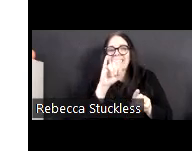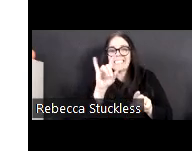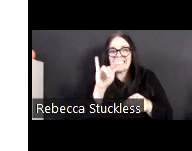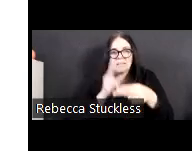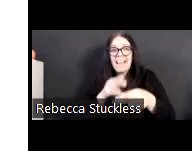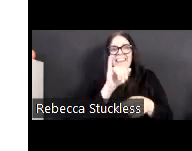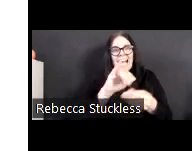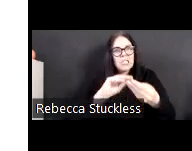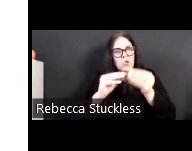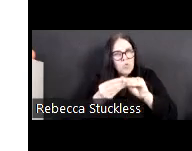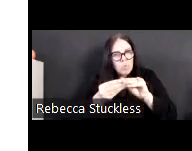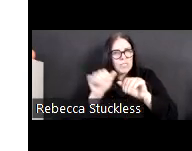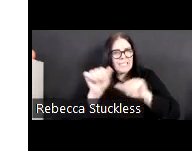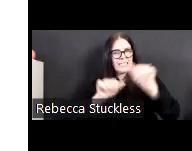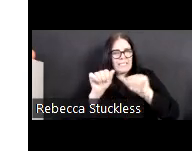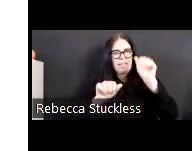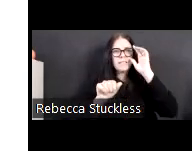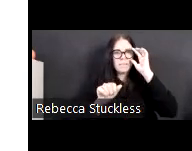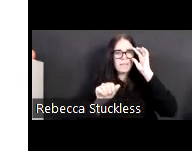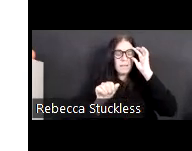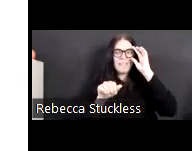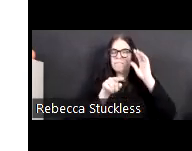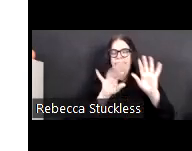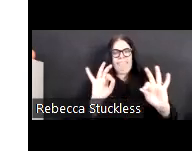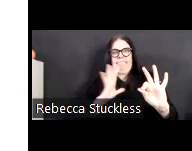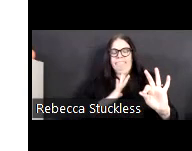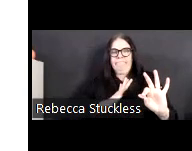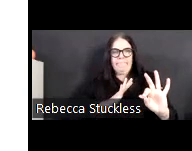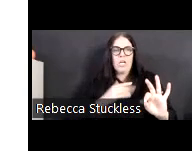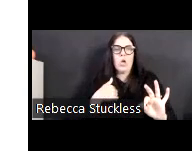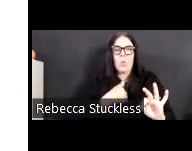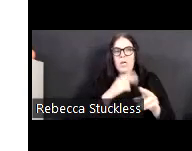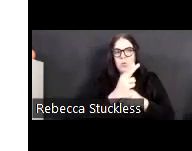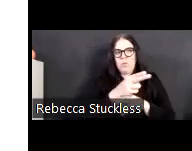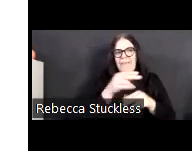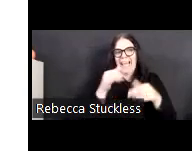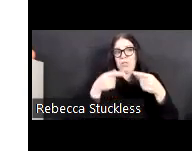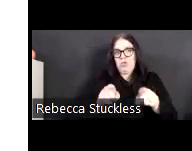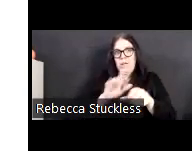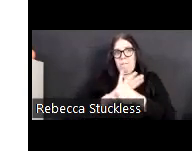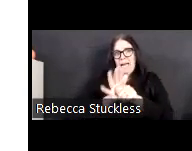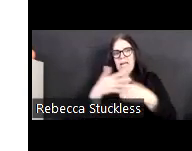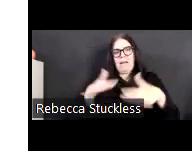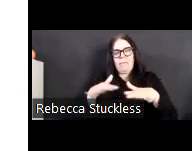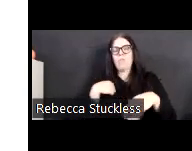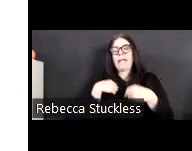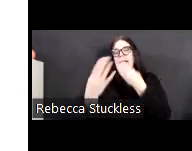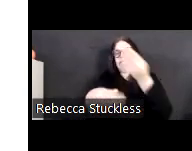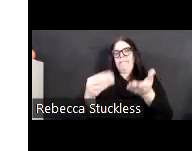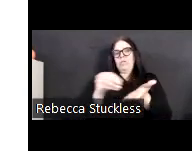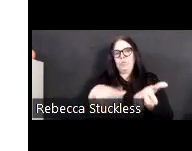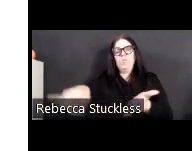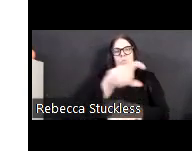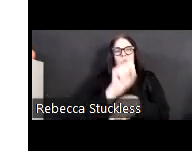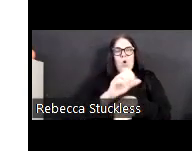numeracy assessment. It's excellent. And it's what we used during the pandemic shutdown. We gave it to the learner and they worked on